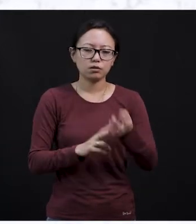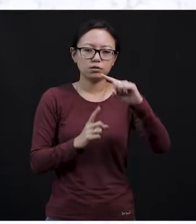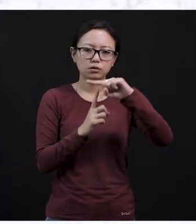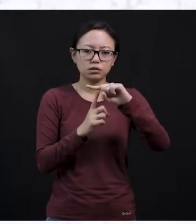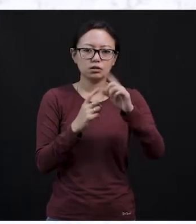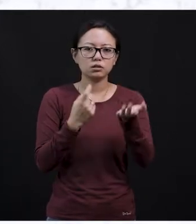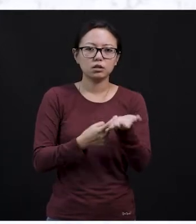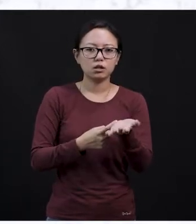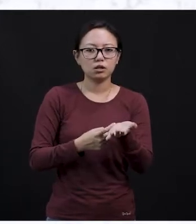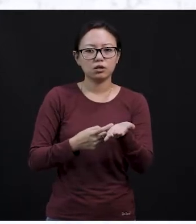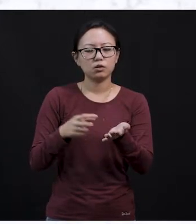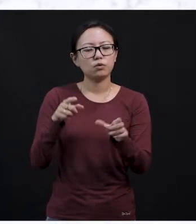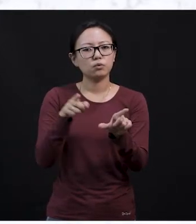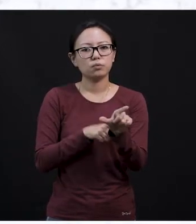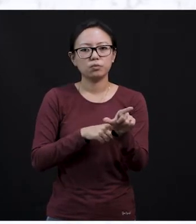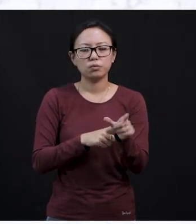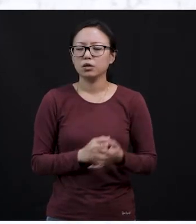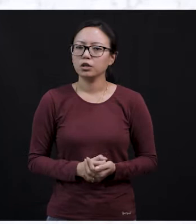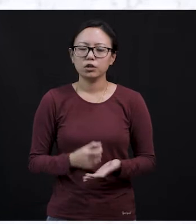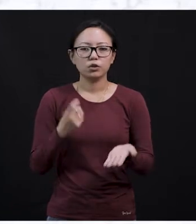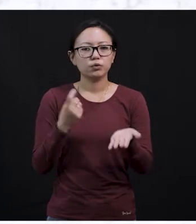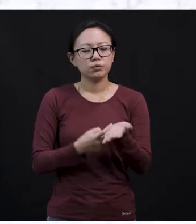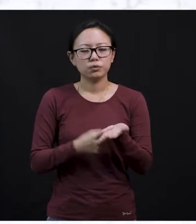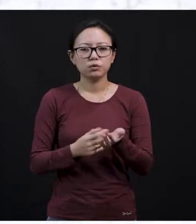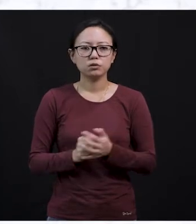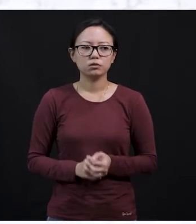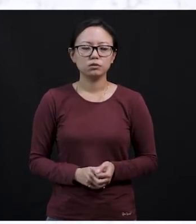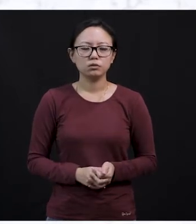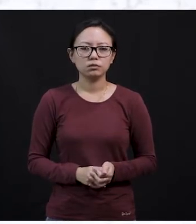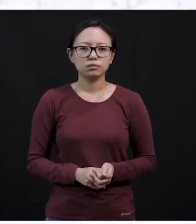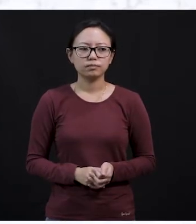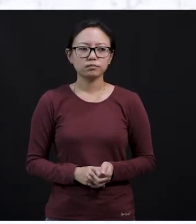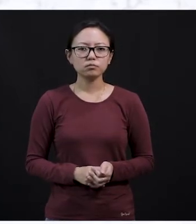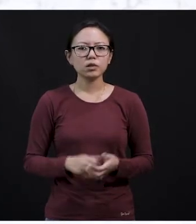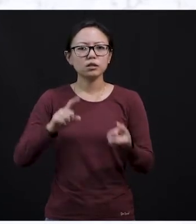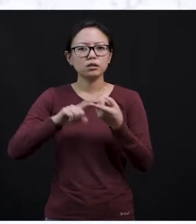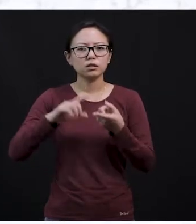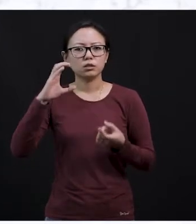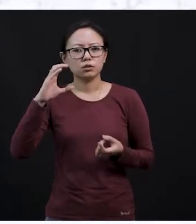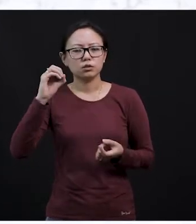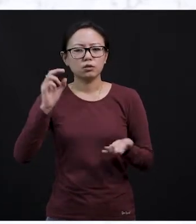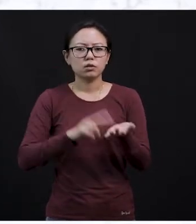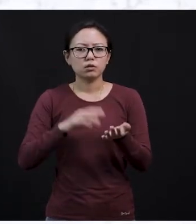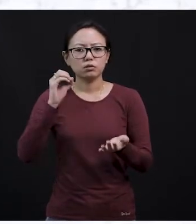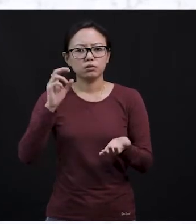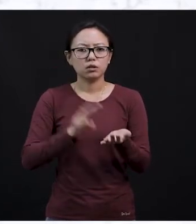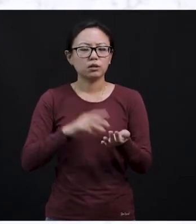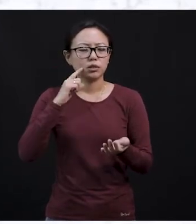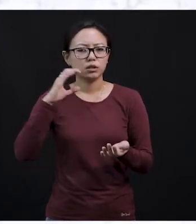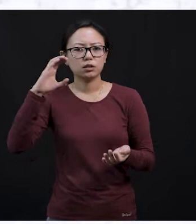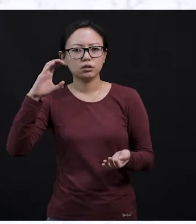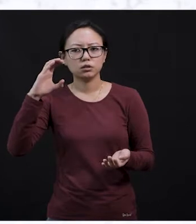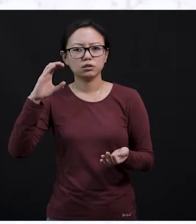occupation. So Britishers were a colonial power, and it's not only our country that they subjugated, there